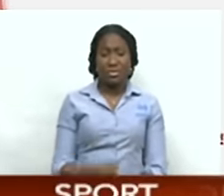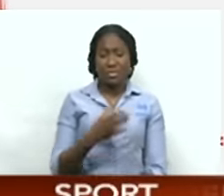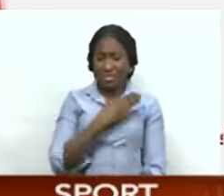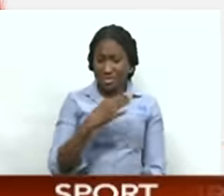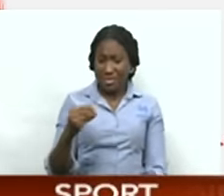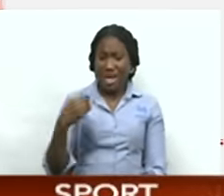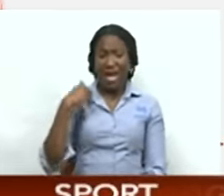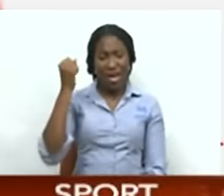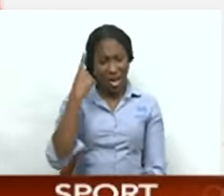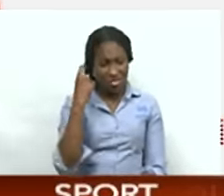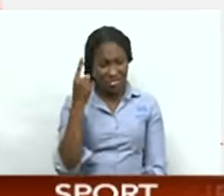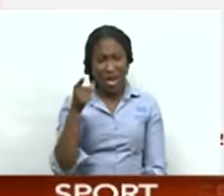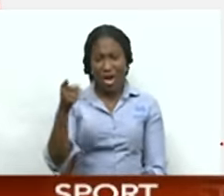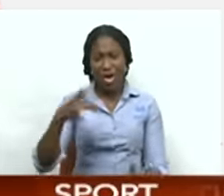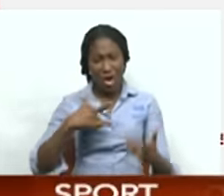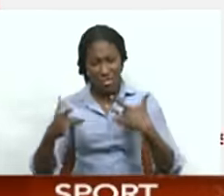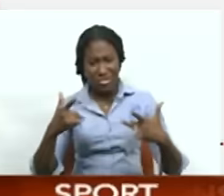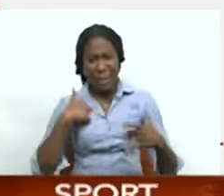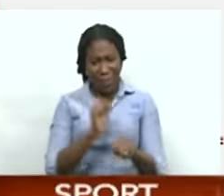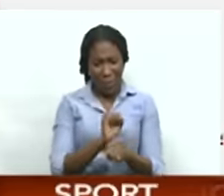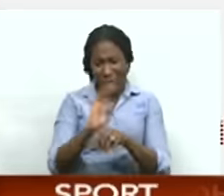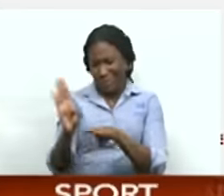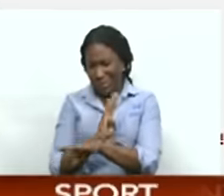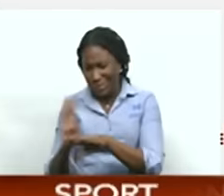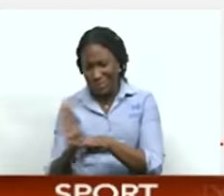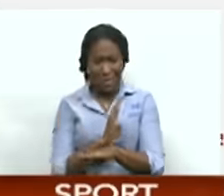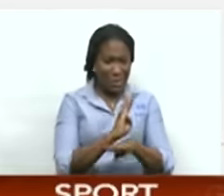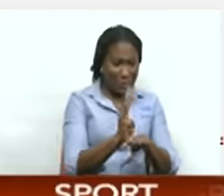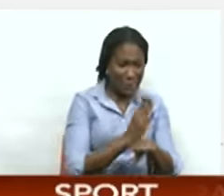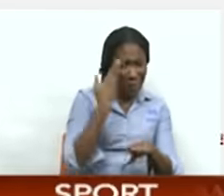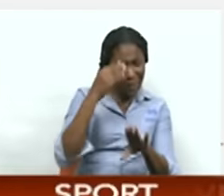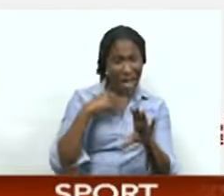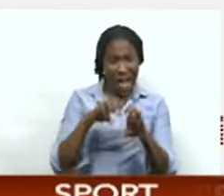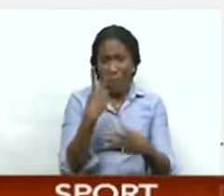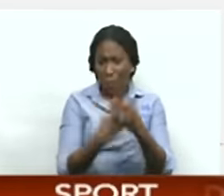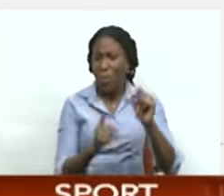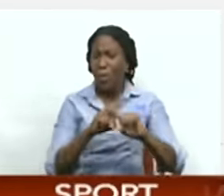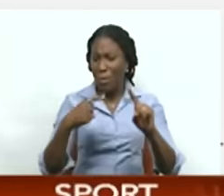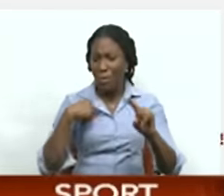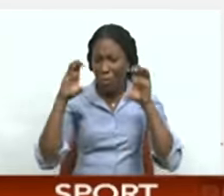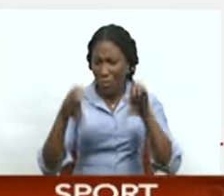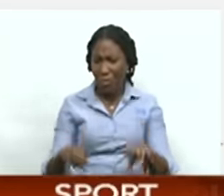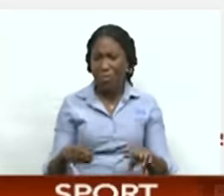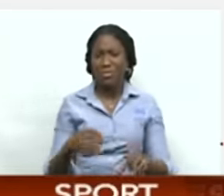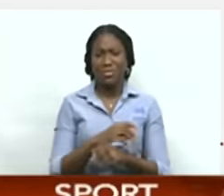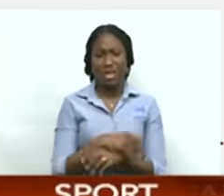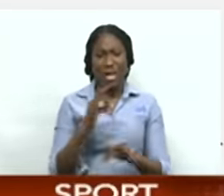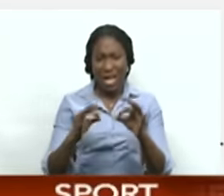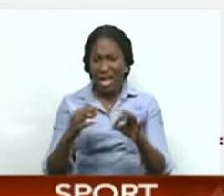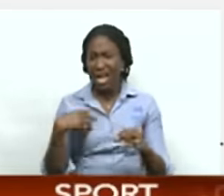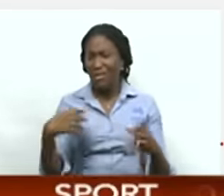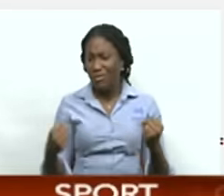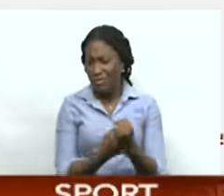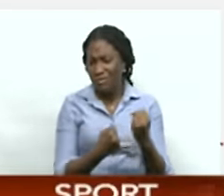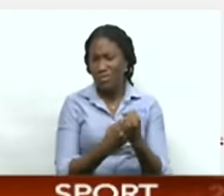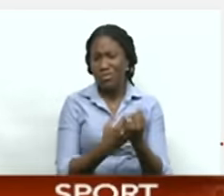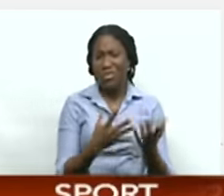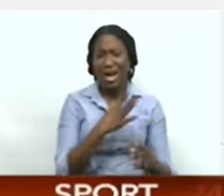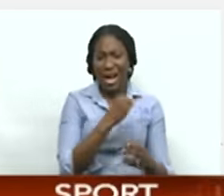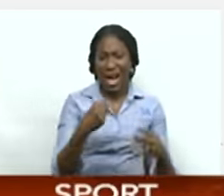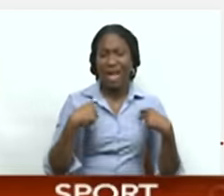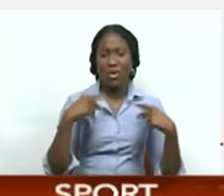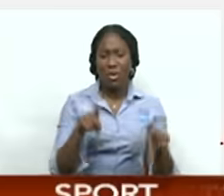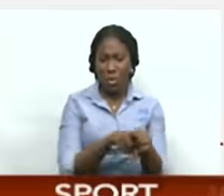similar in that respect. Clearly, in terms of travelling supporters and the commercial side and opportunity and the profile of the event, it's different.